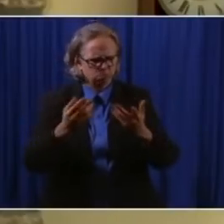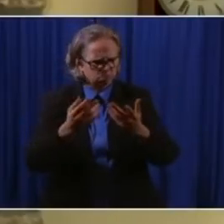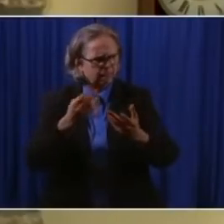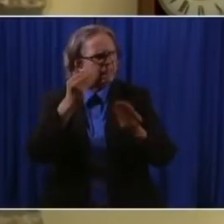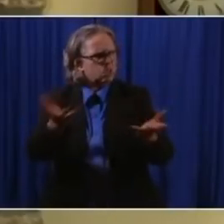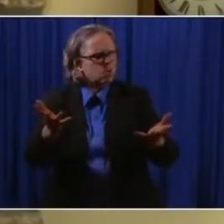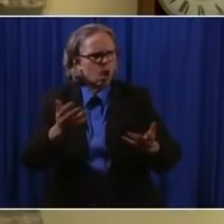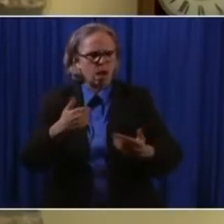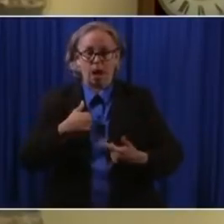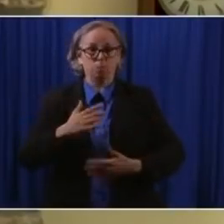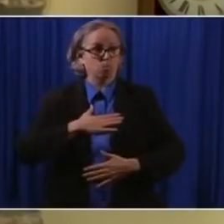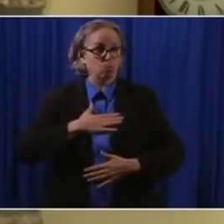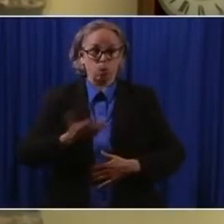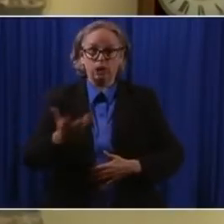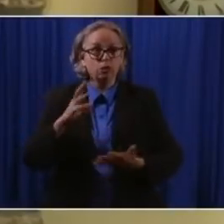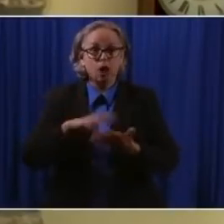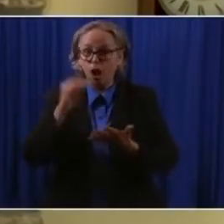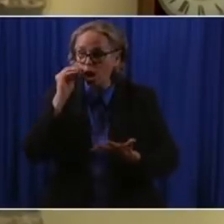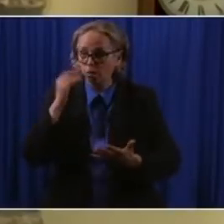to learning.